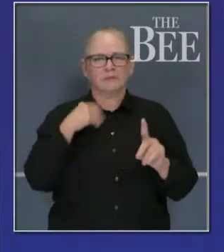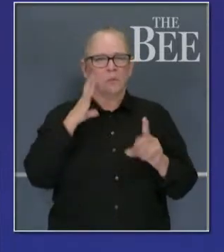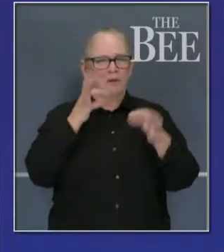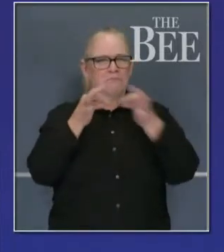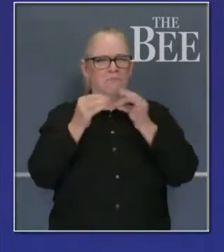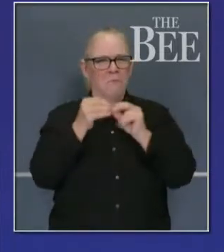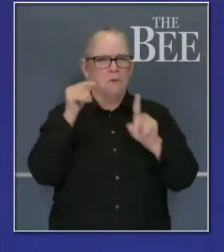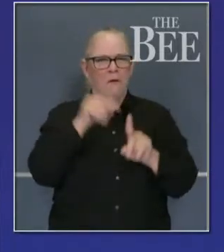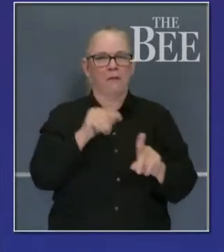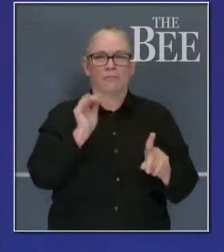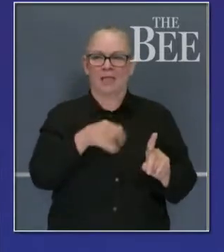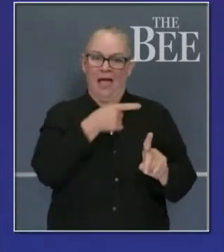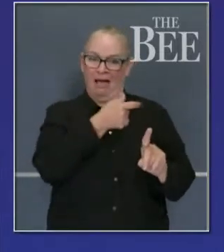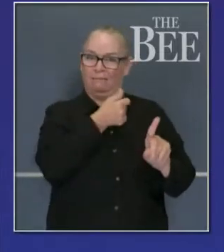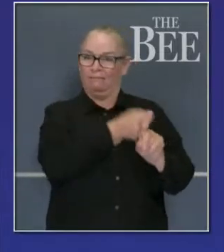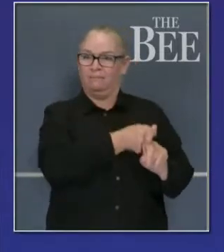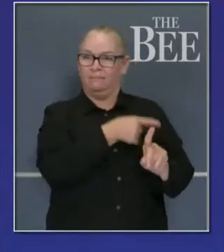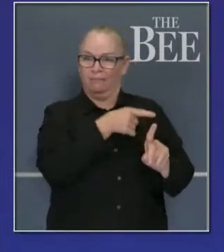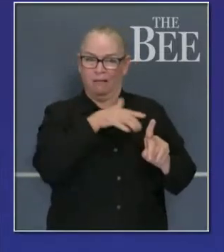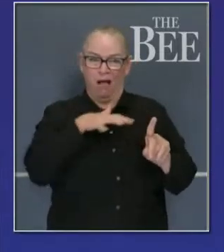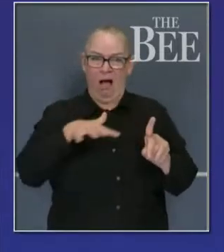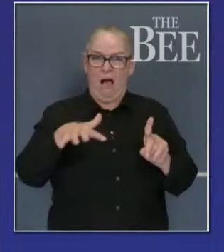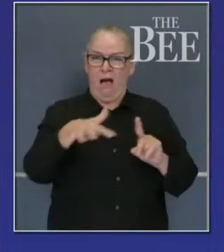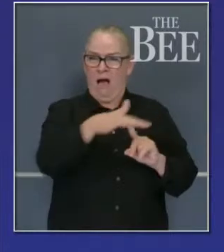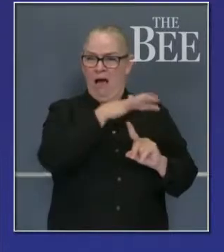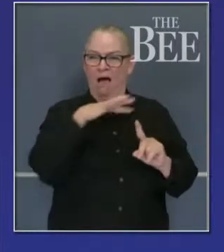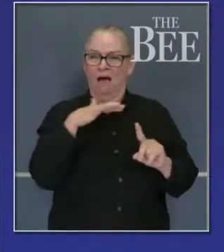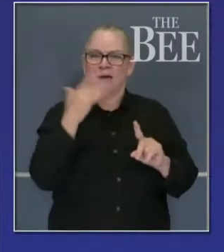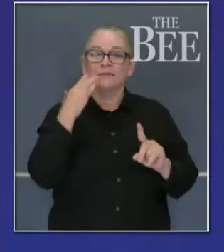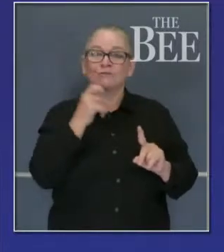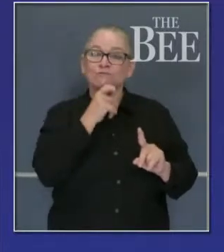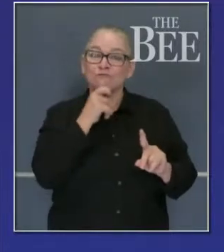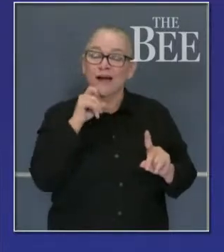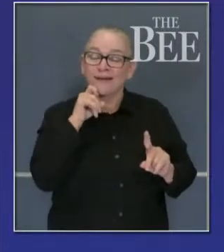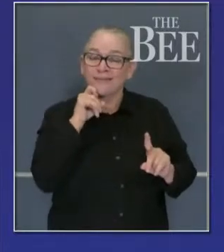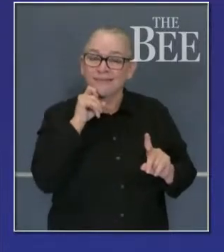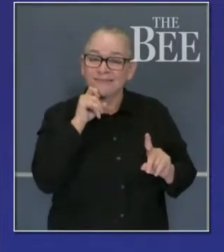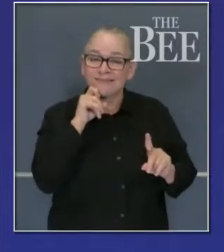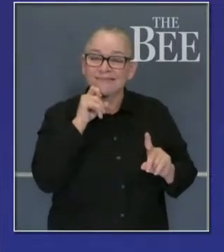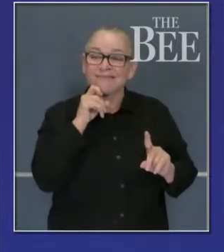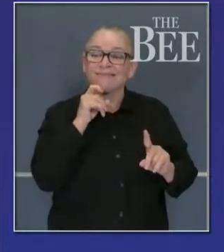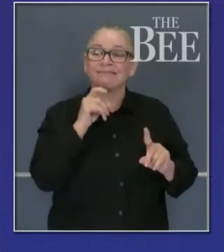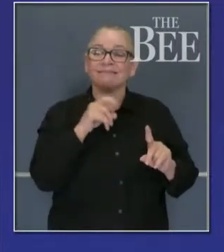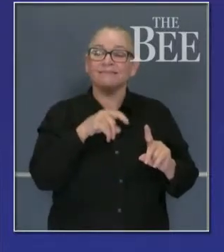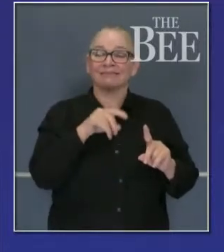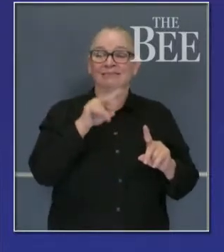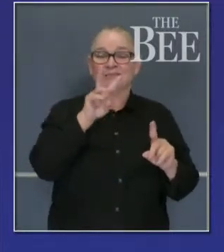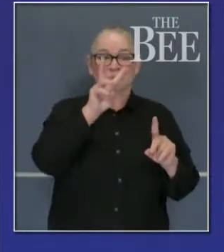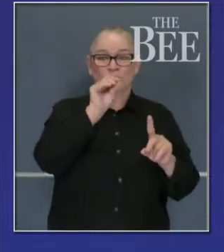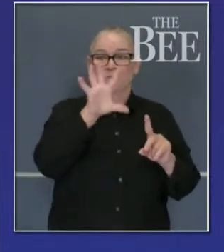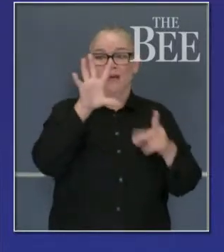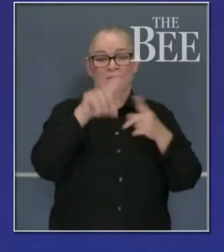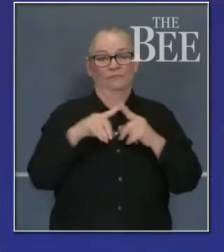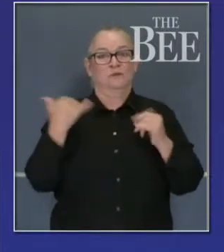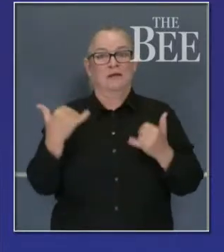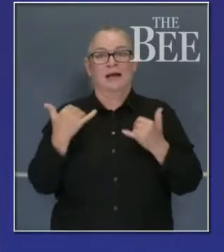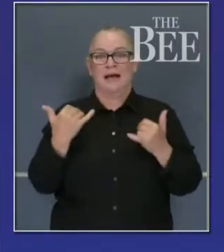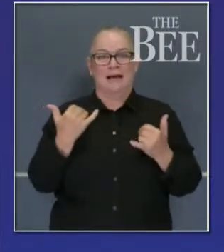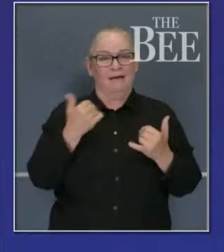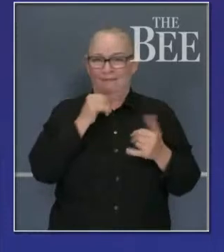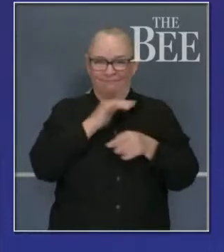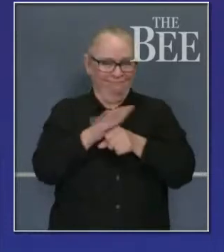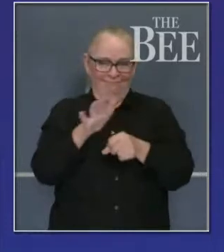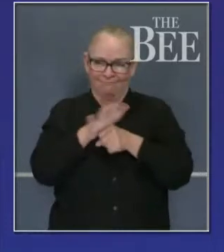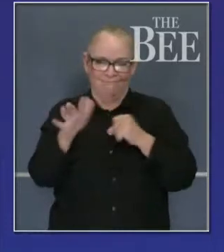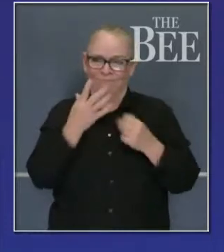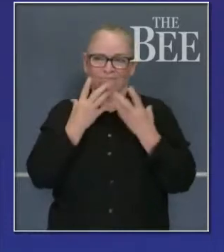that's being impacted by the drought that we experienced between 2005 with intensity through